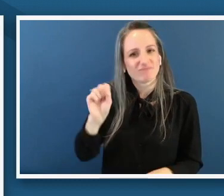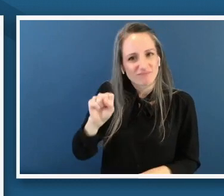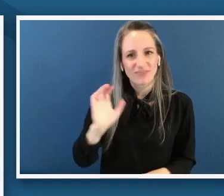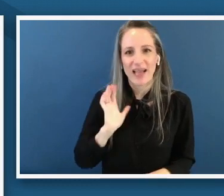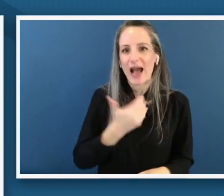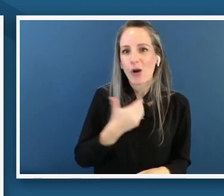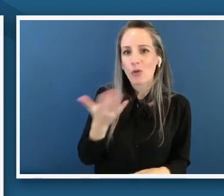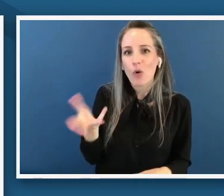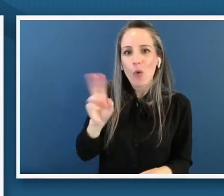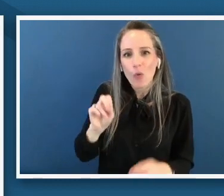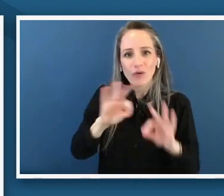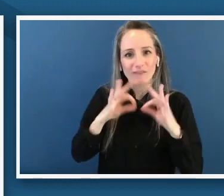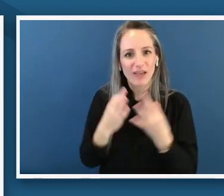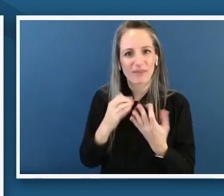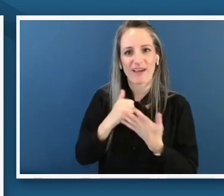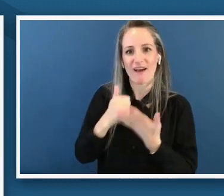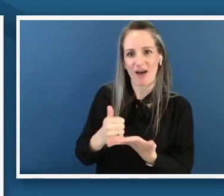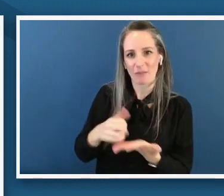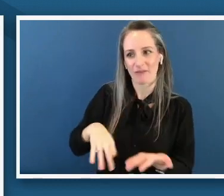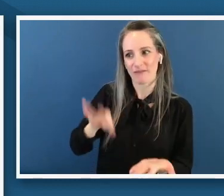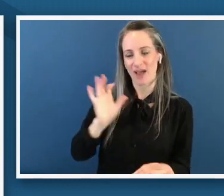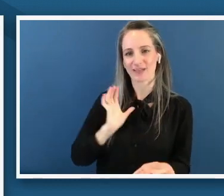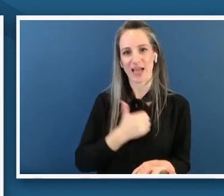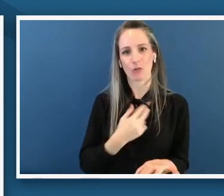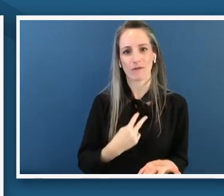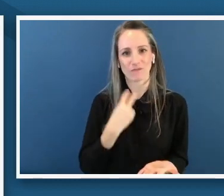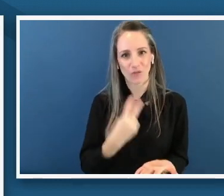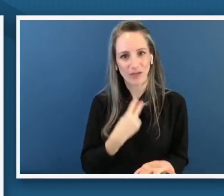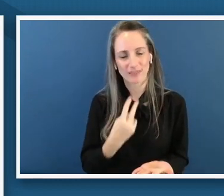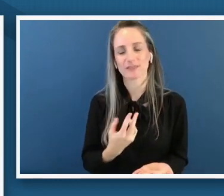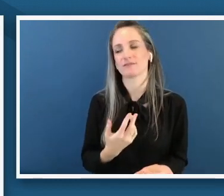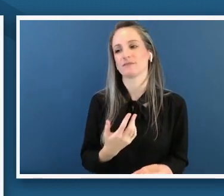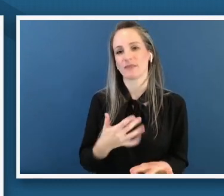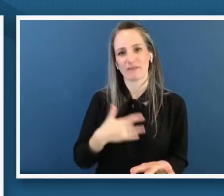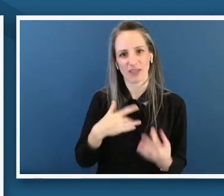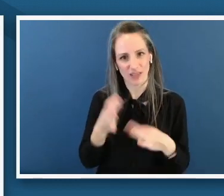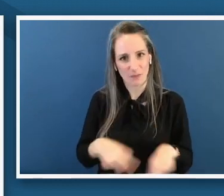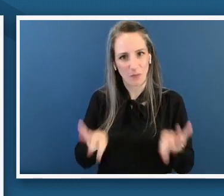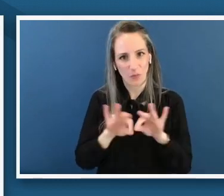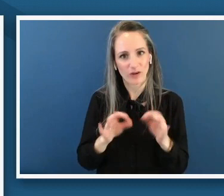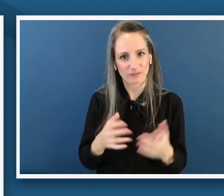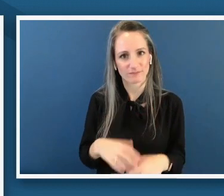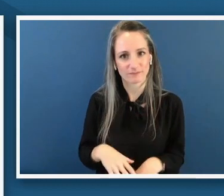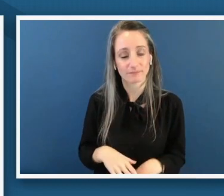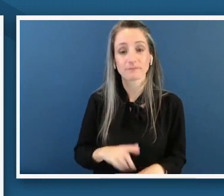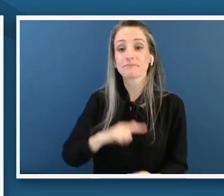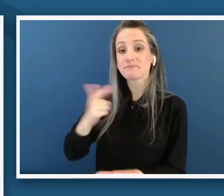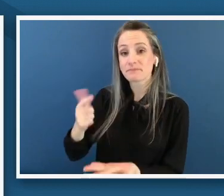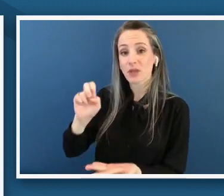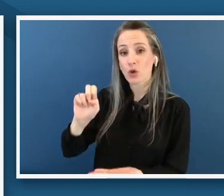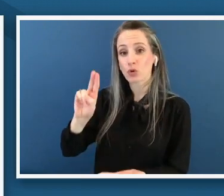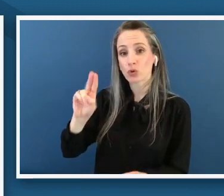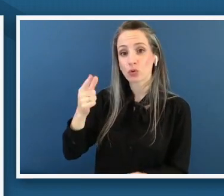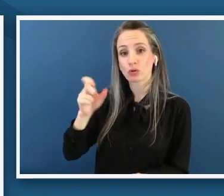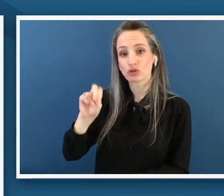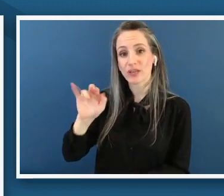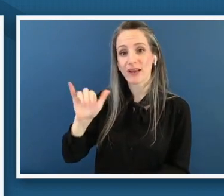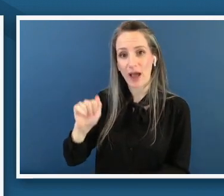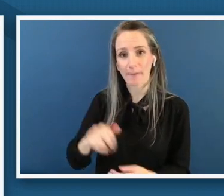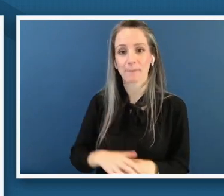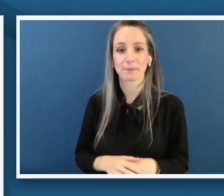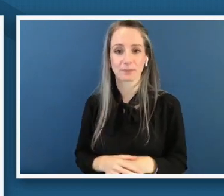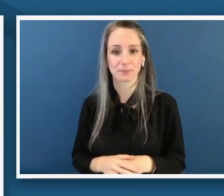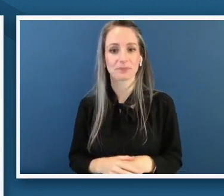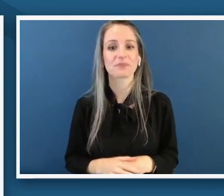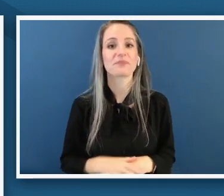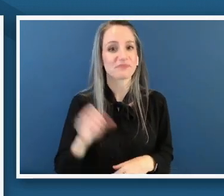feel important. I feel that. How about you, Eugenia? Well, I actually have the privilege of teaching in the same school system